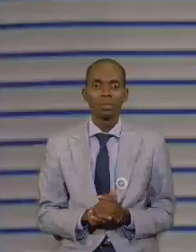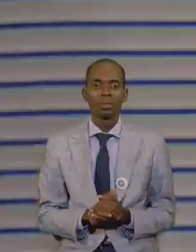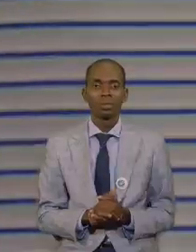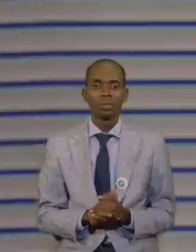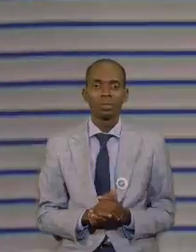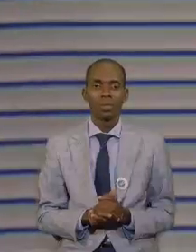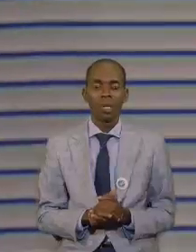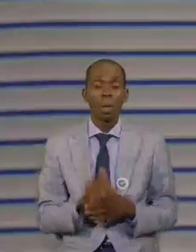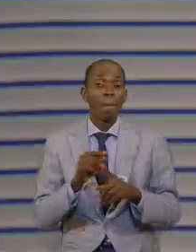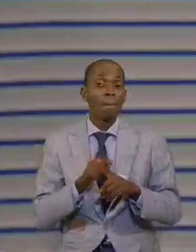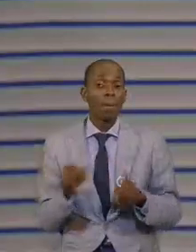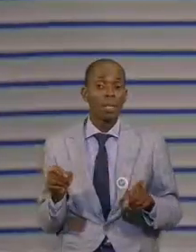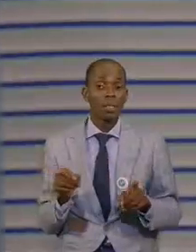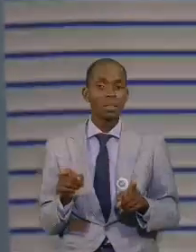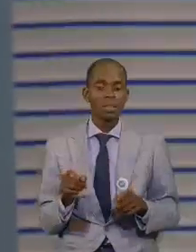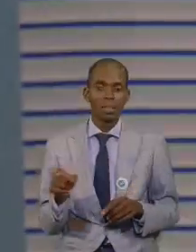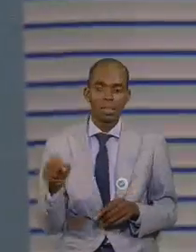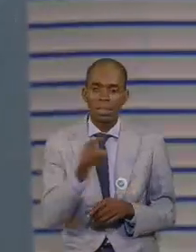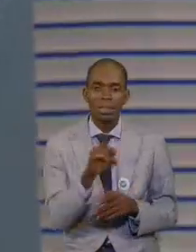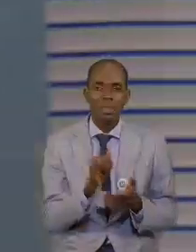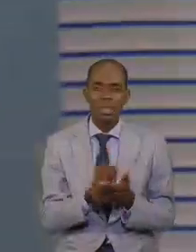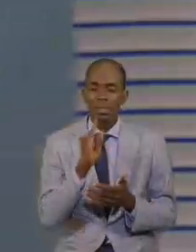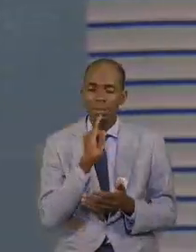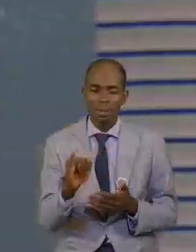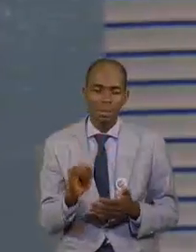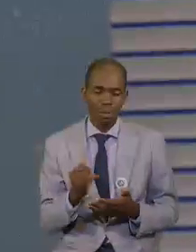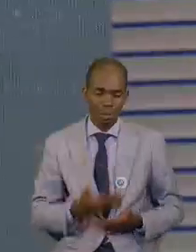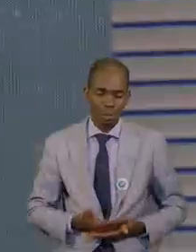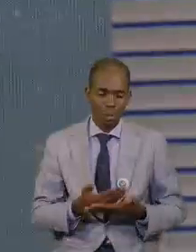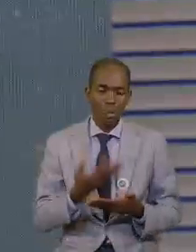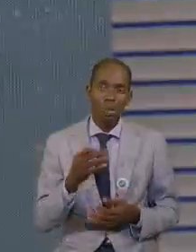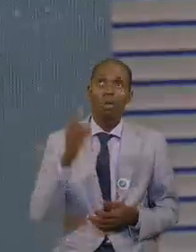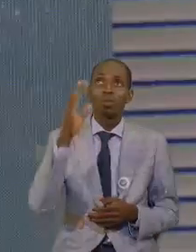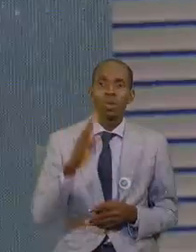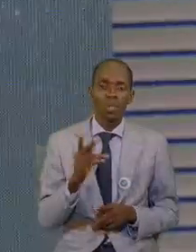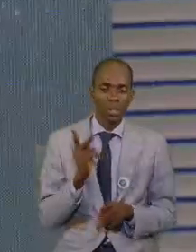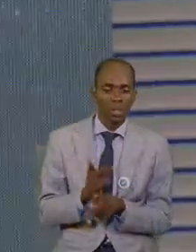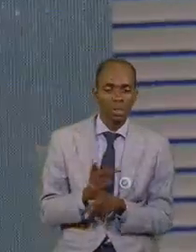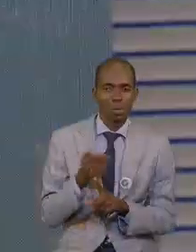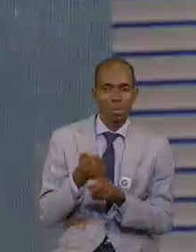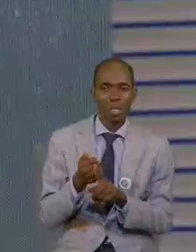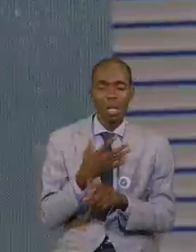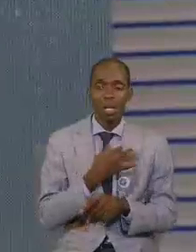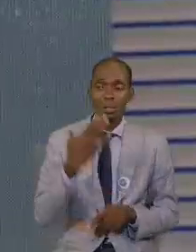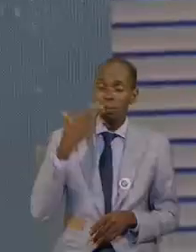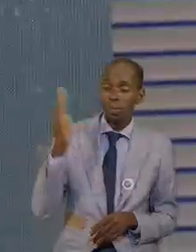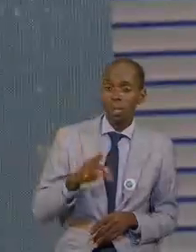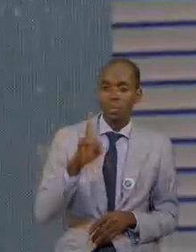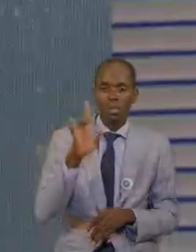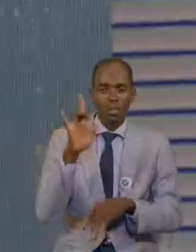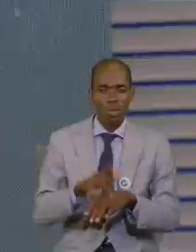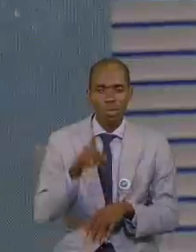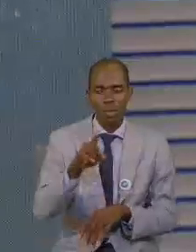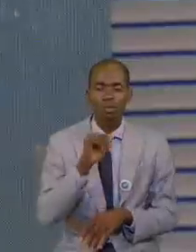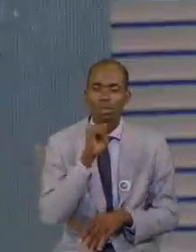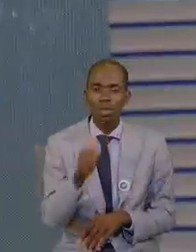But he that is begotten of God keepeth himself, and the wicked one toucheth him